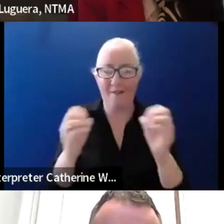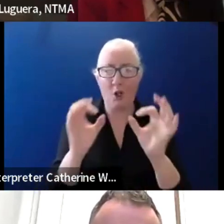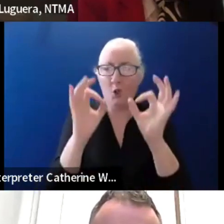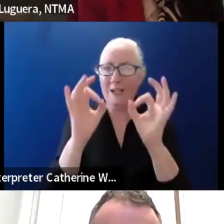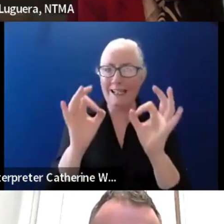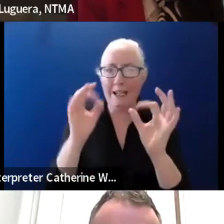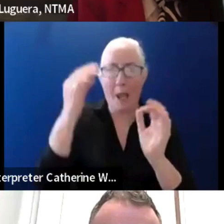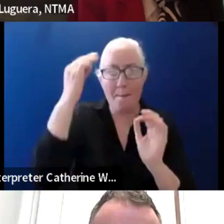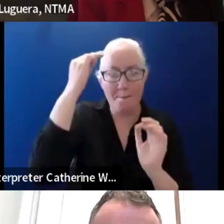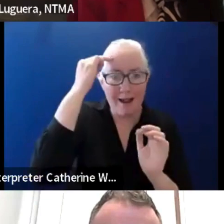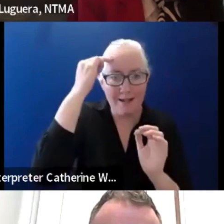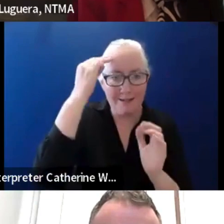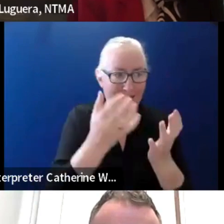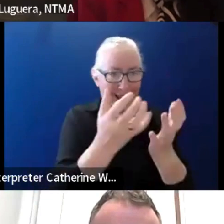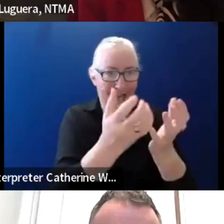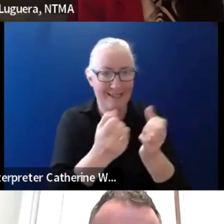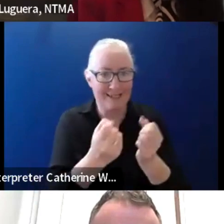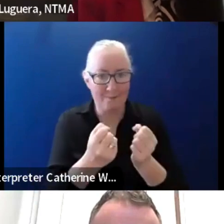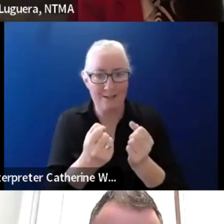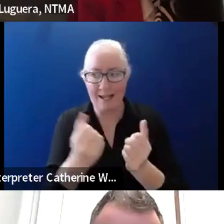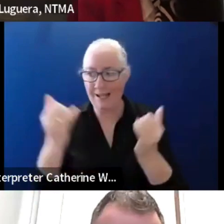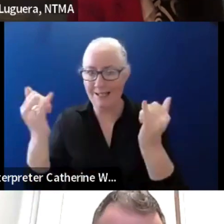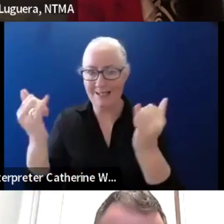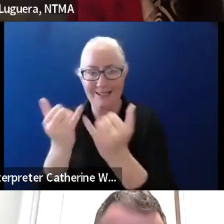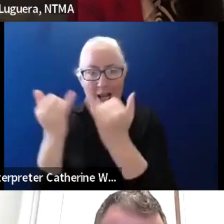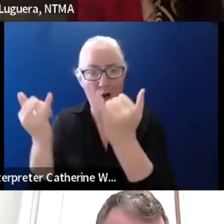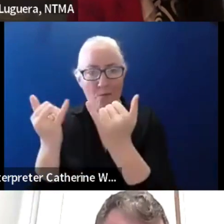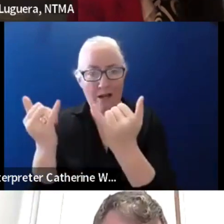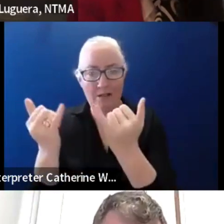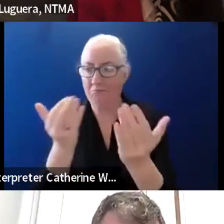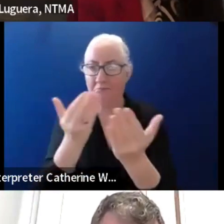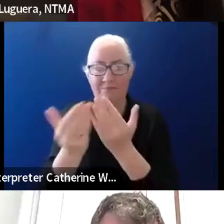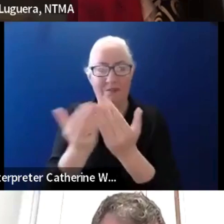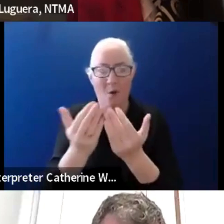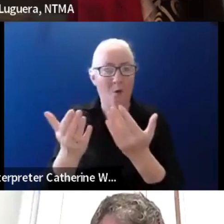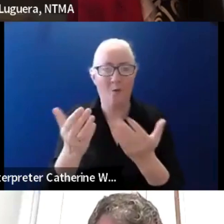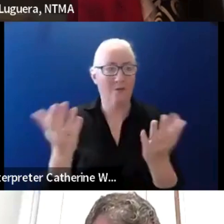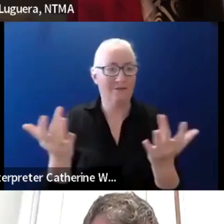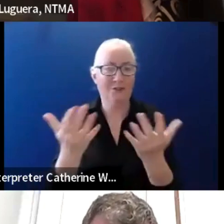mind is accepted and celebrated for what it is.